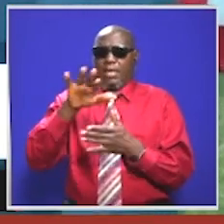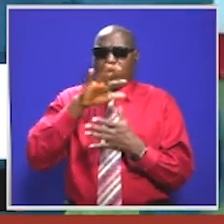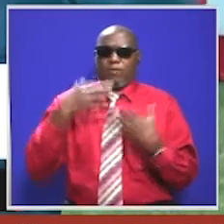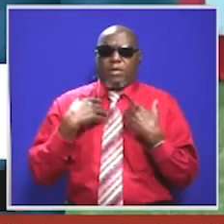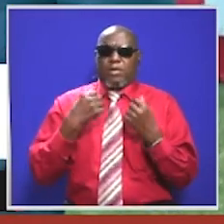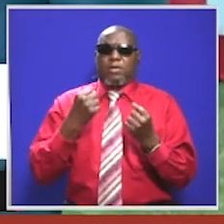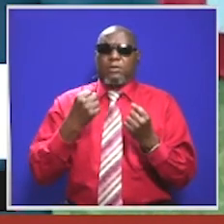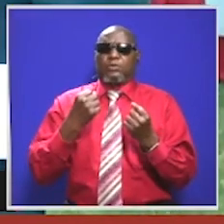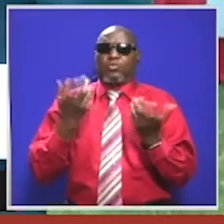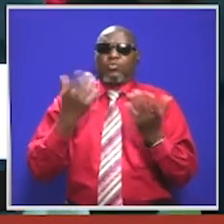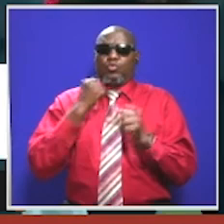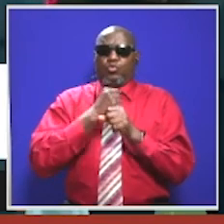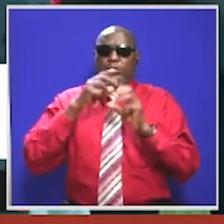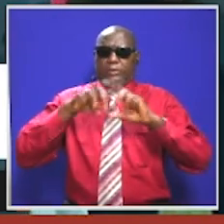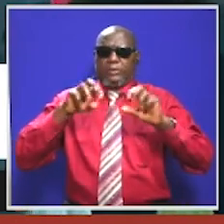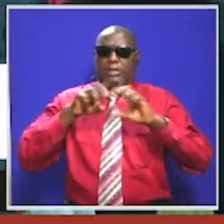utafiti wa afya ya mabadiliko.